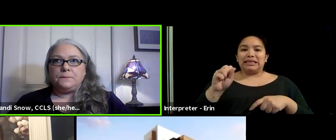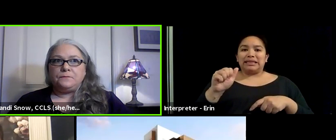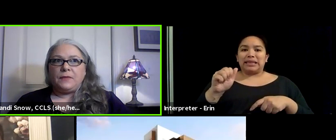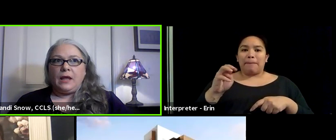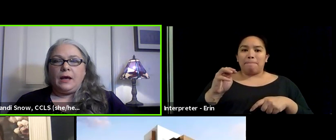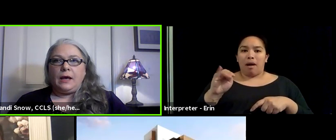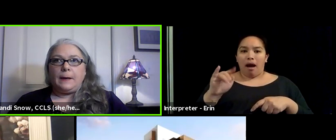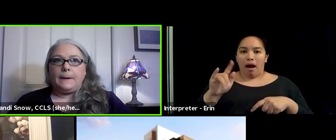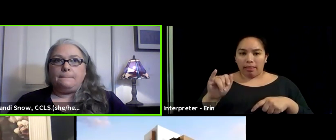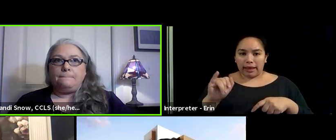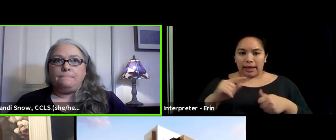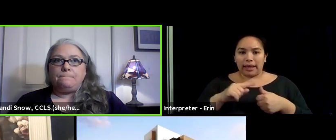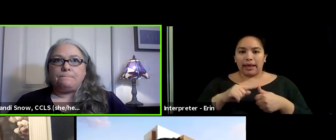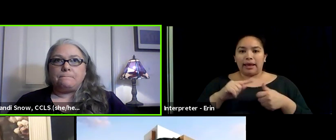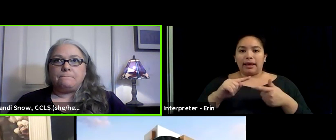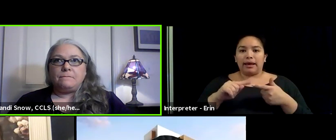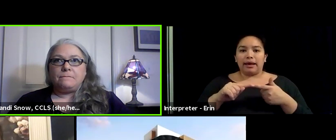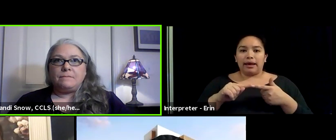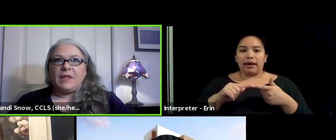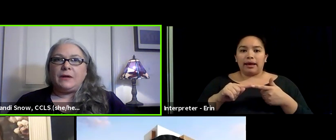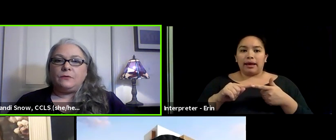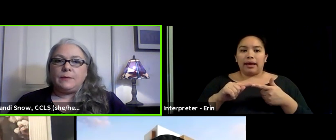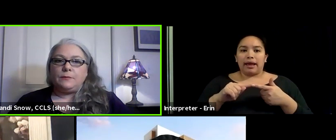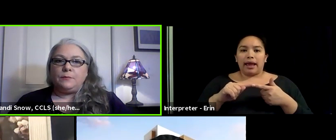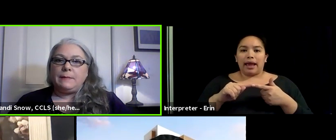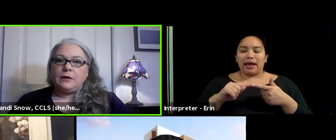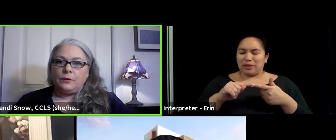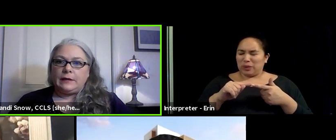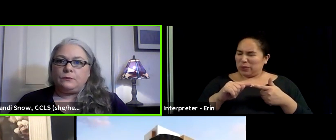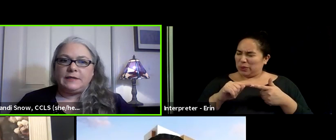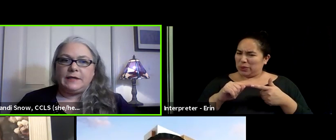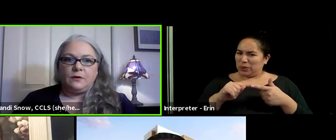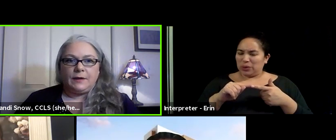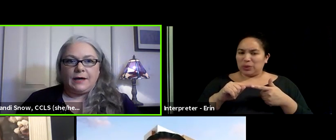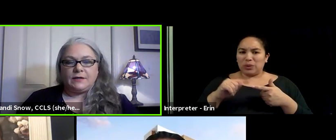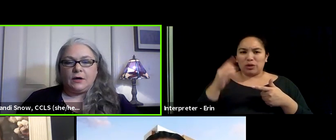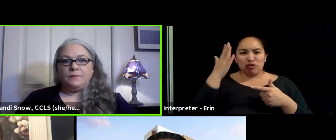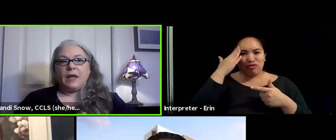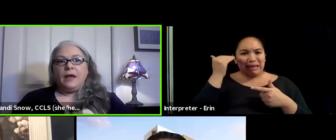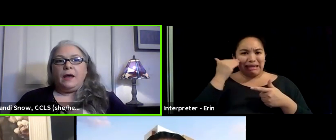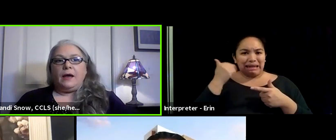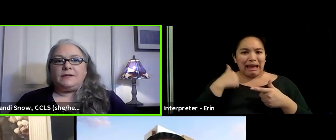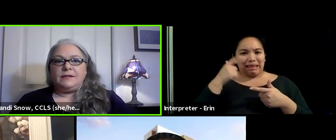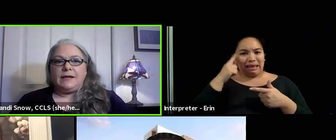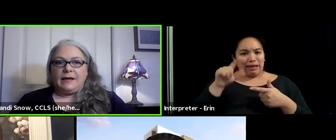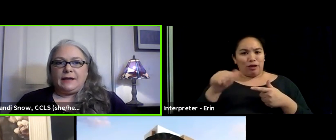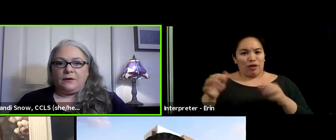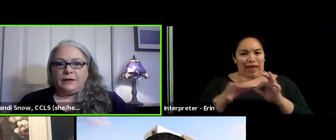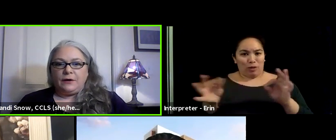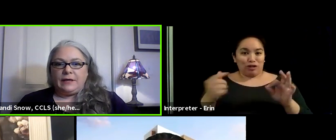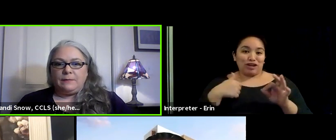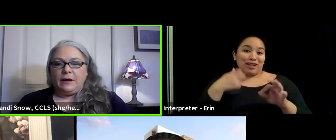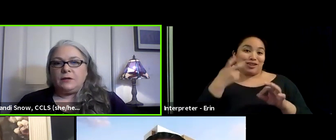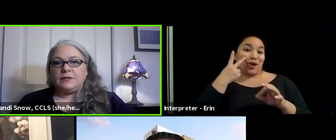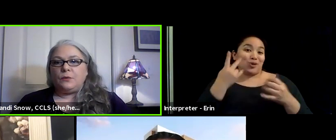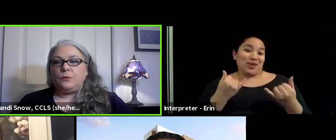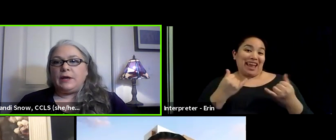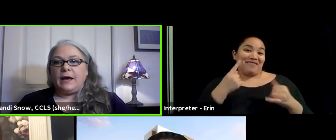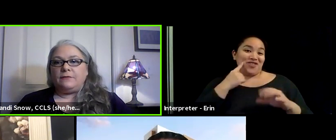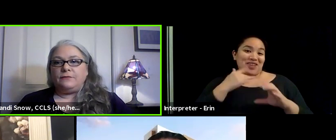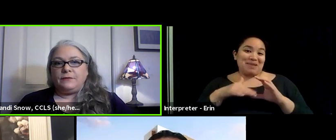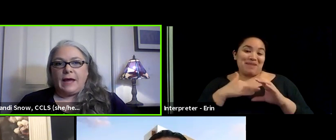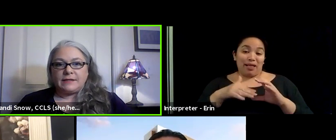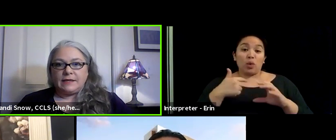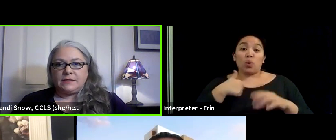and, I don't remember, maybe Korean was the other one that I saw today in our email. So